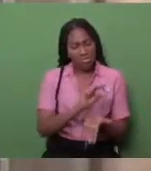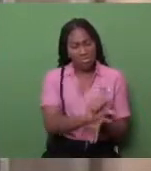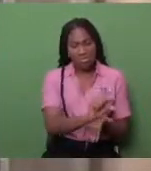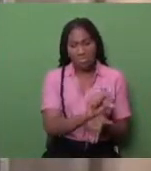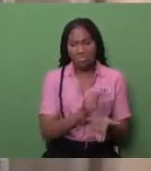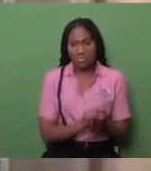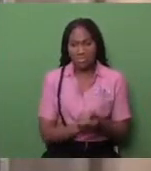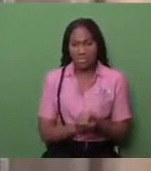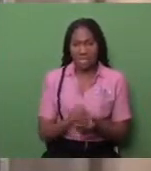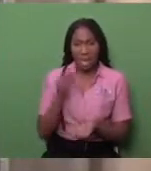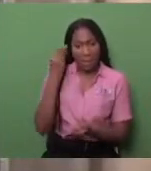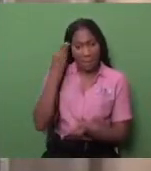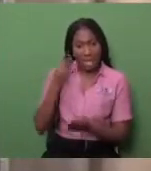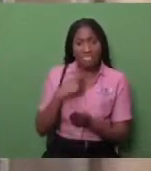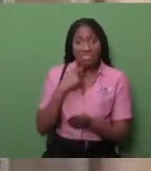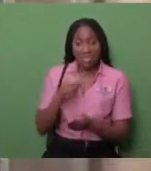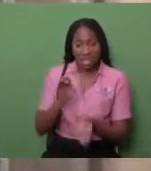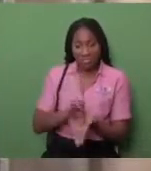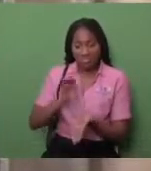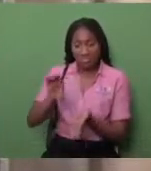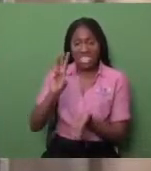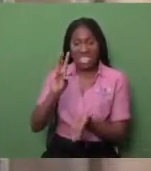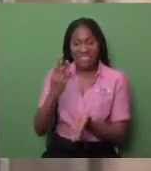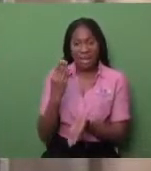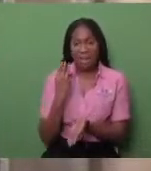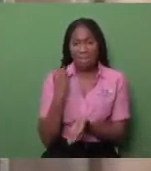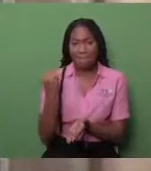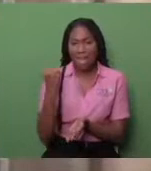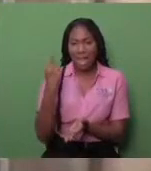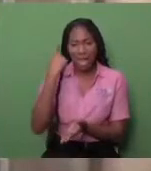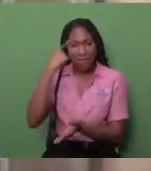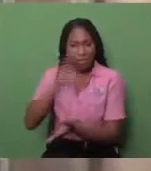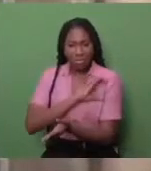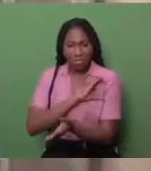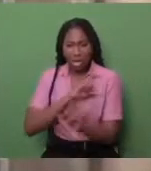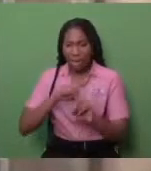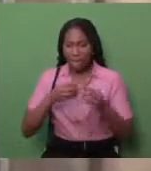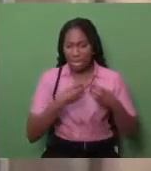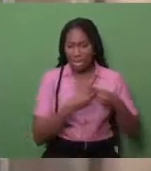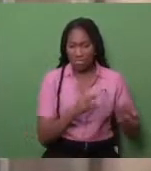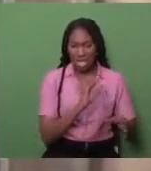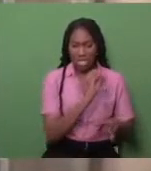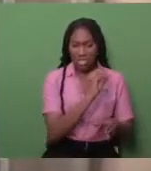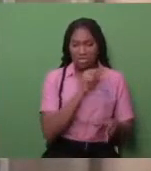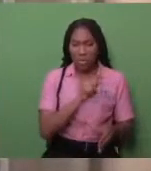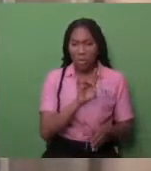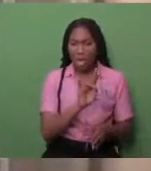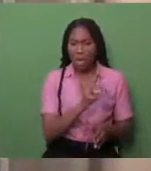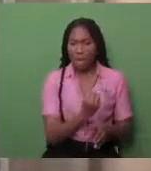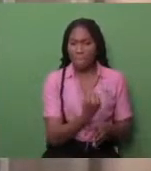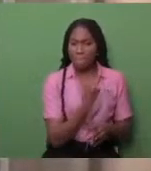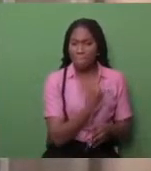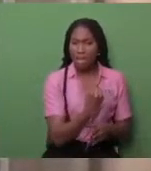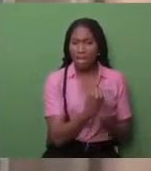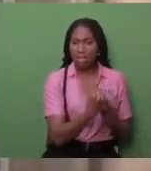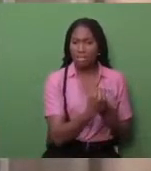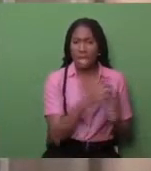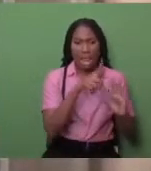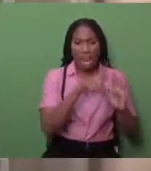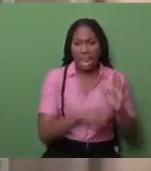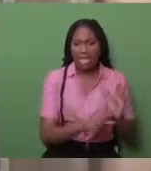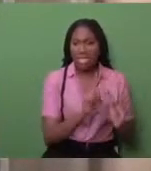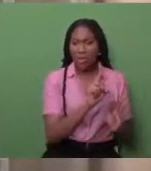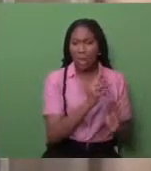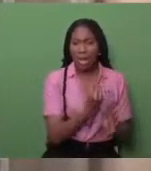$0.8 million. Out of the total of $7 million, the minister only released less than $1 million,